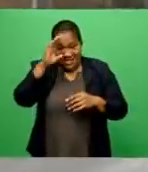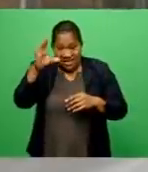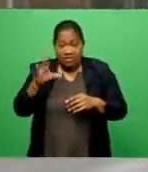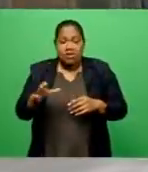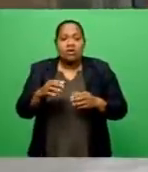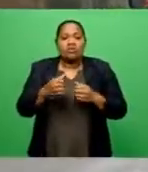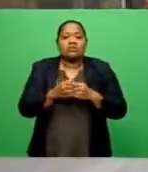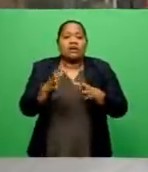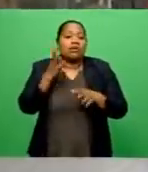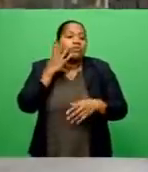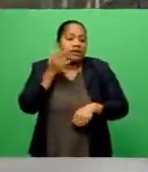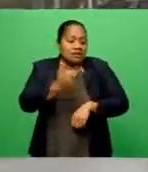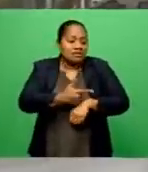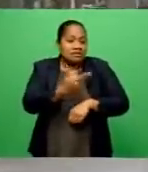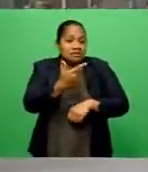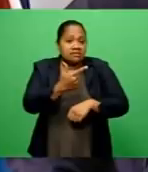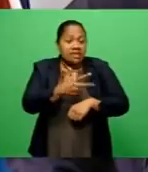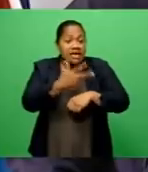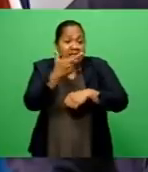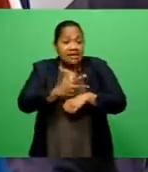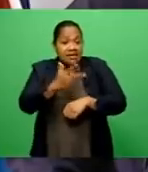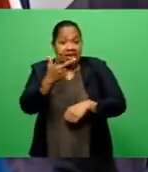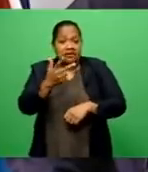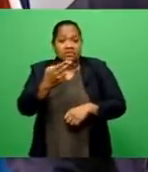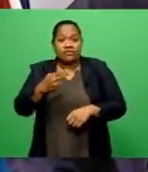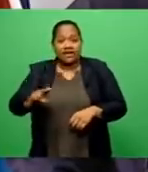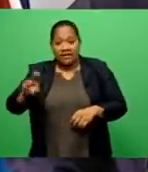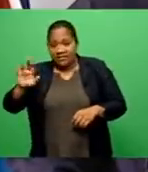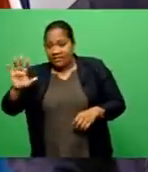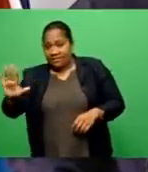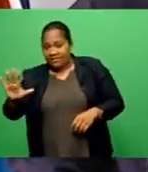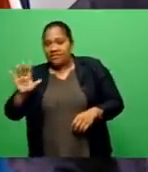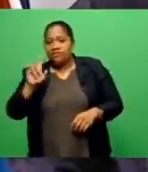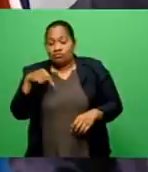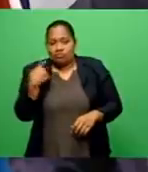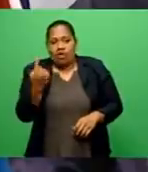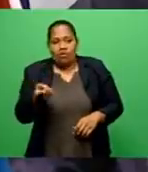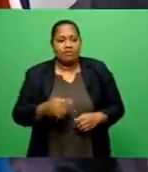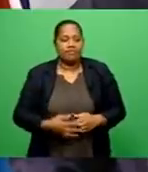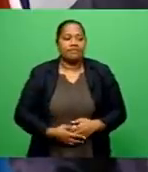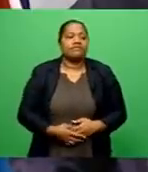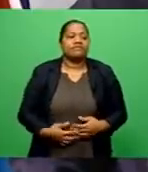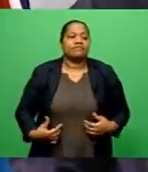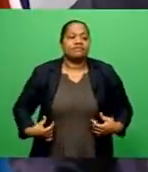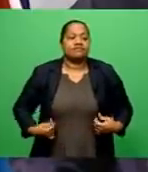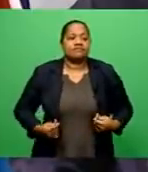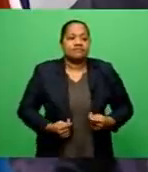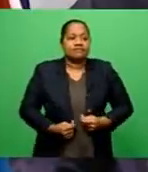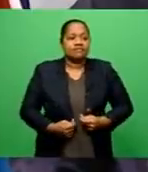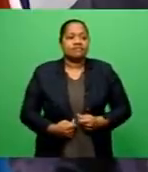next hour until 5 a.m. tomorrow. From tomorrow, all curfews will